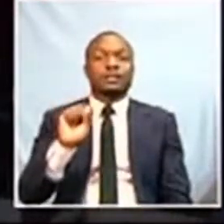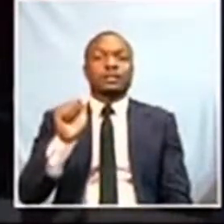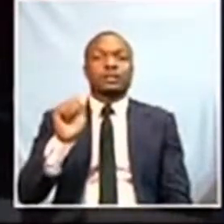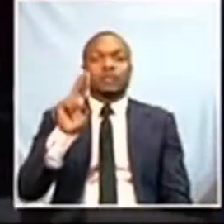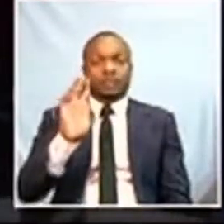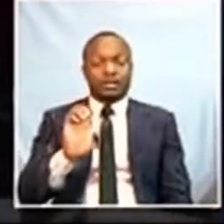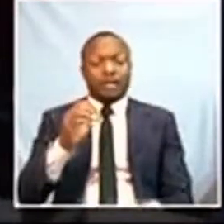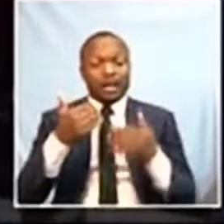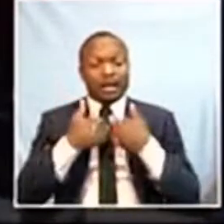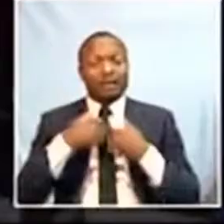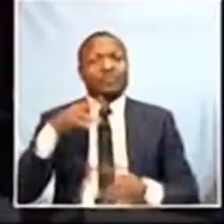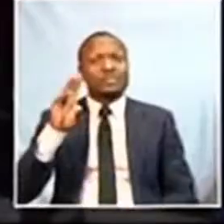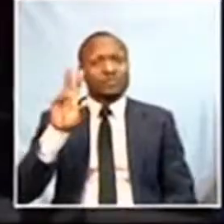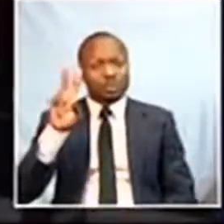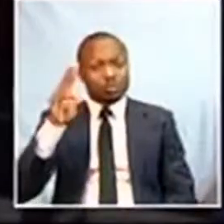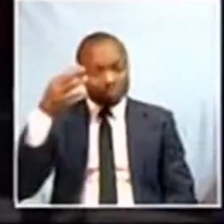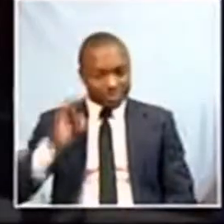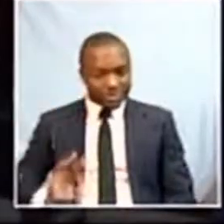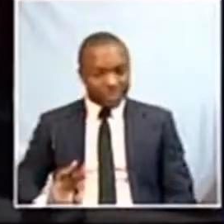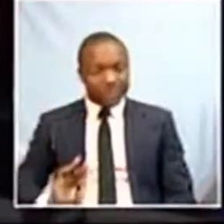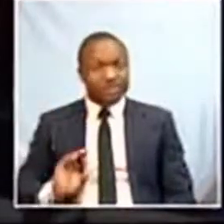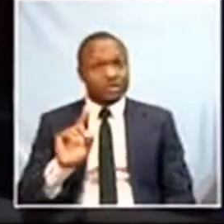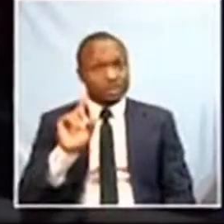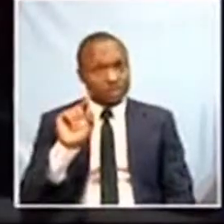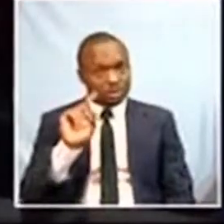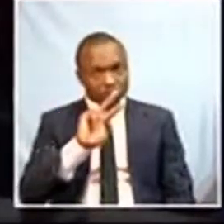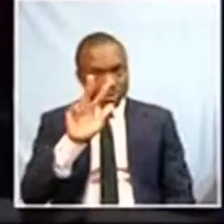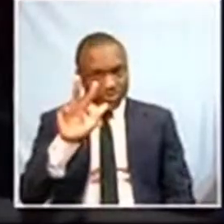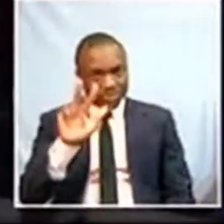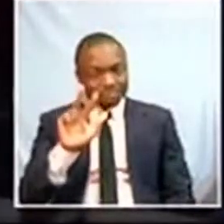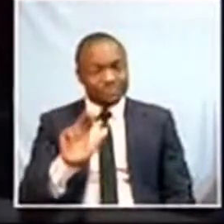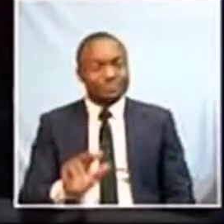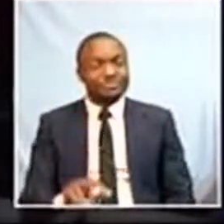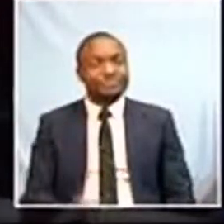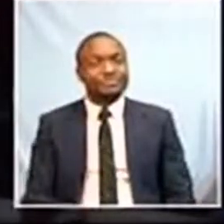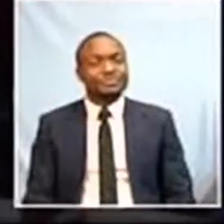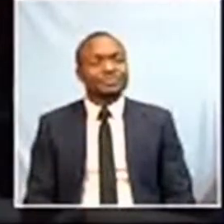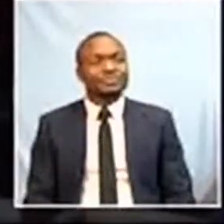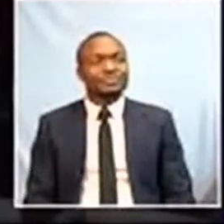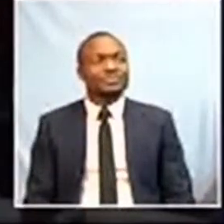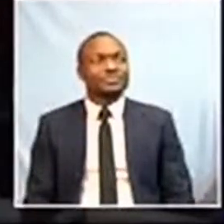72 beneficiaries from 2023.